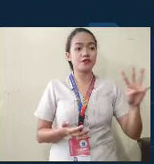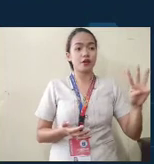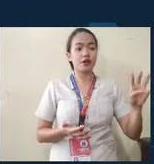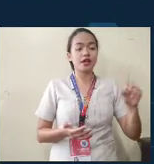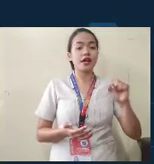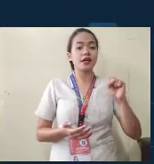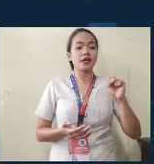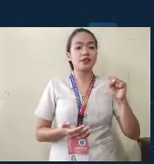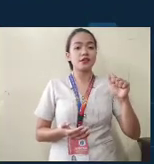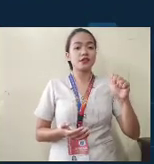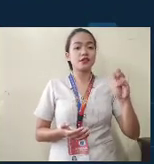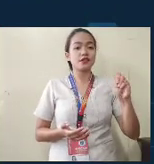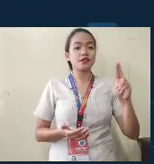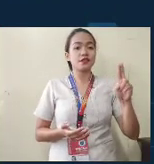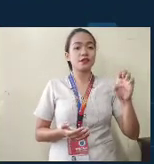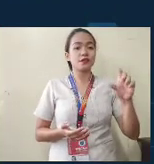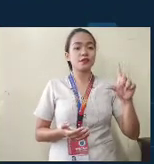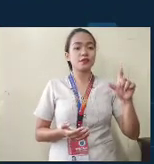Morse,